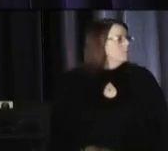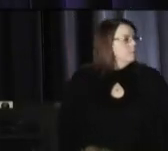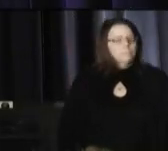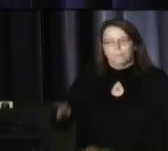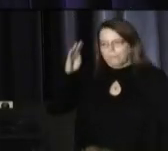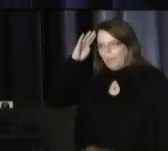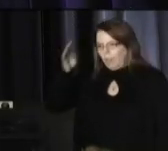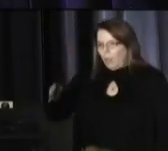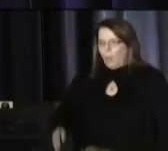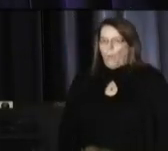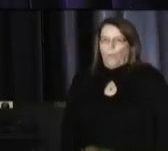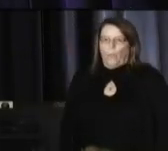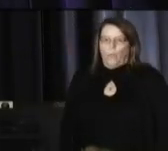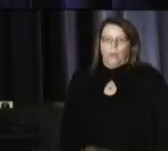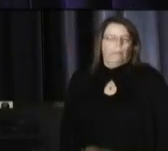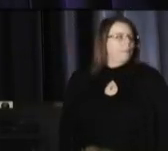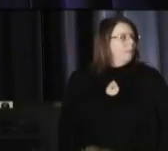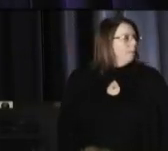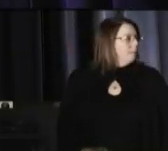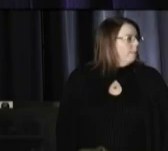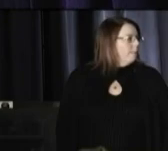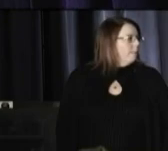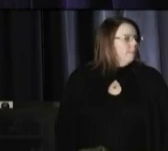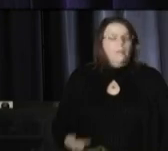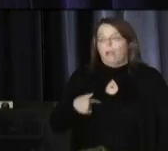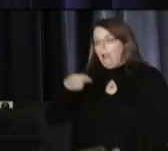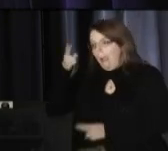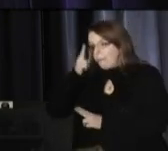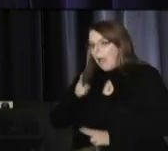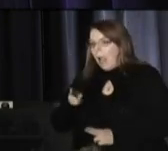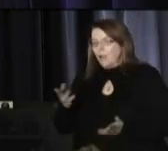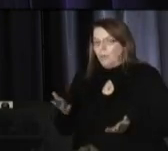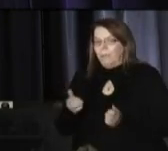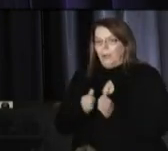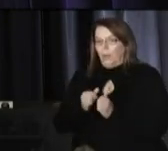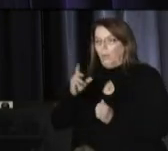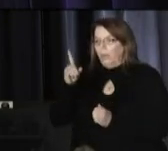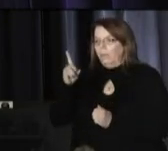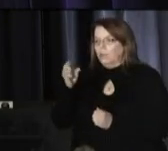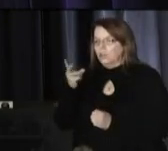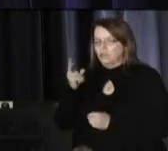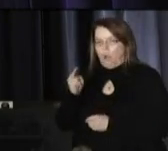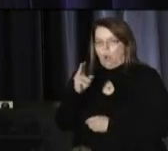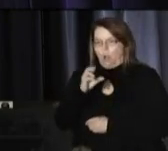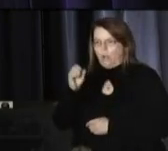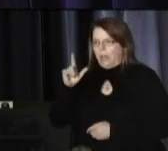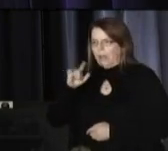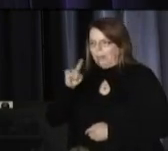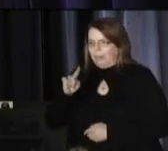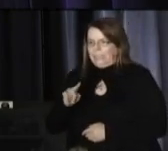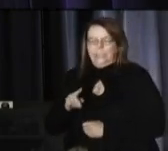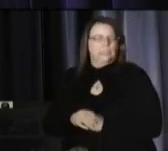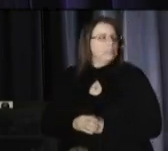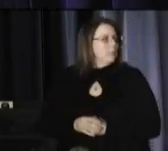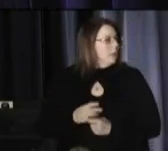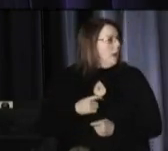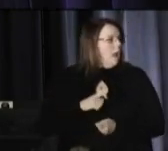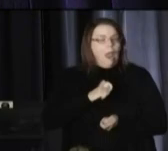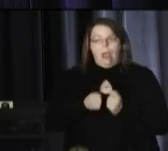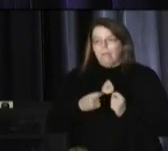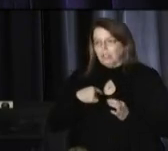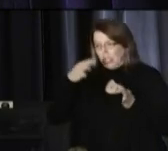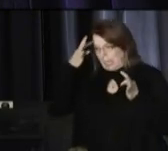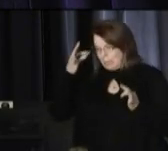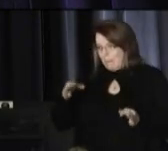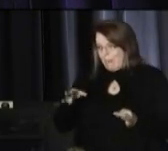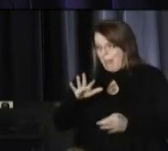Hello, I'm just honored to be here with Dawn and with Liz, and I've changed my mind about 8